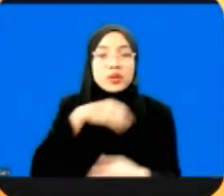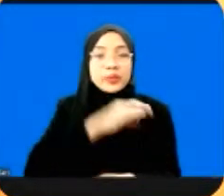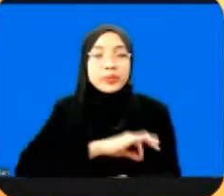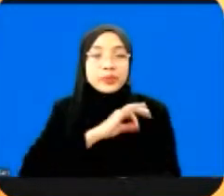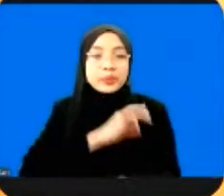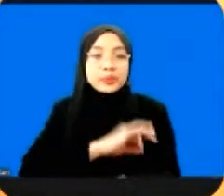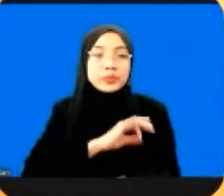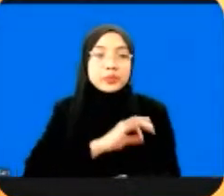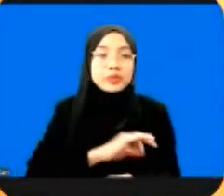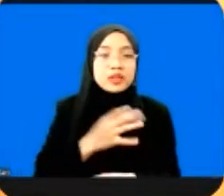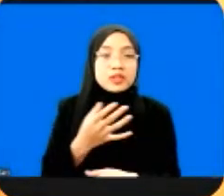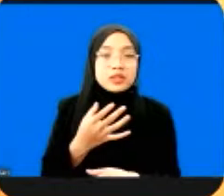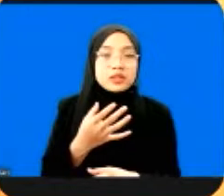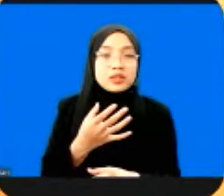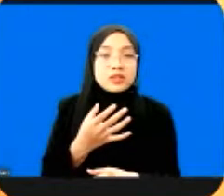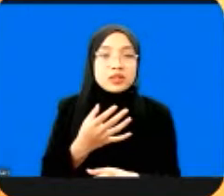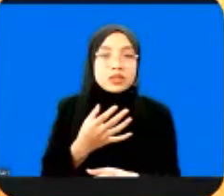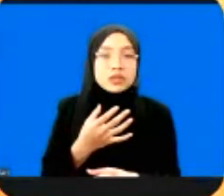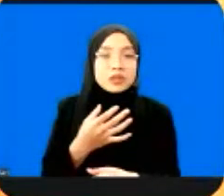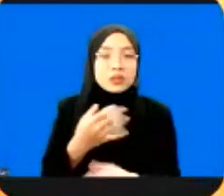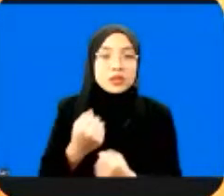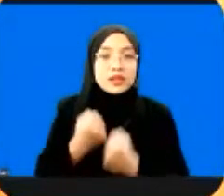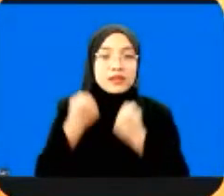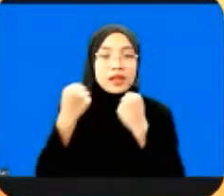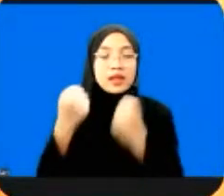other candidate. So that kind of